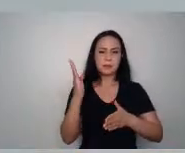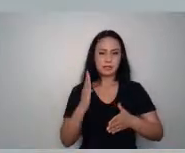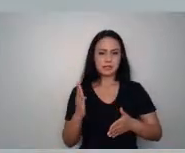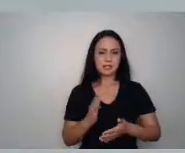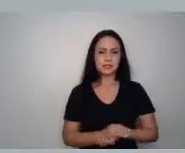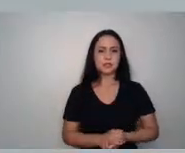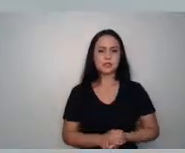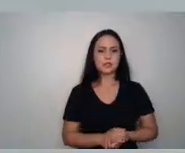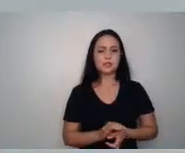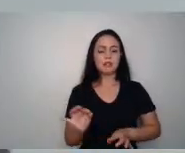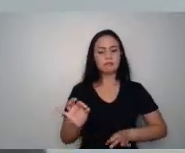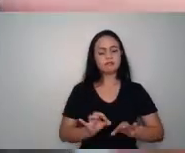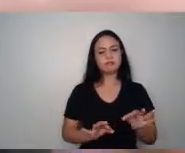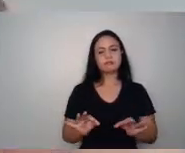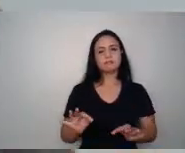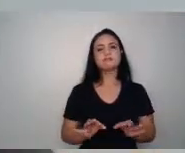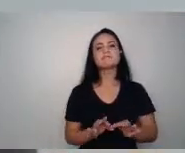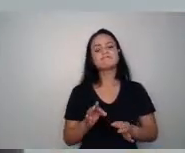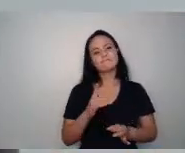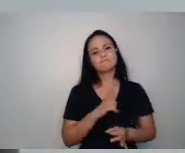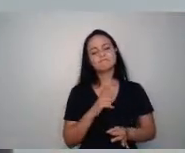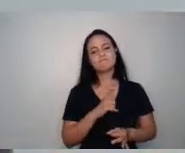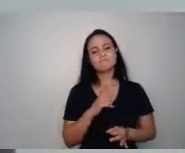the path that Brazil is treading.